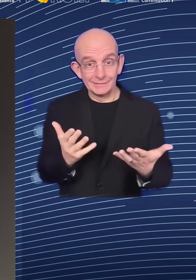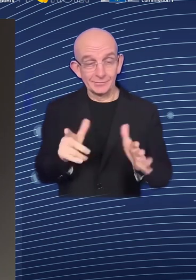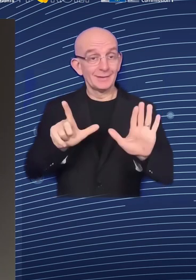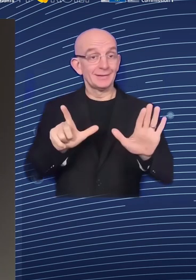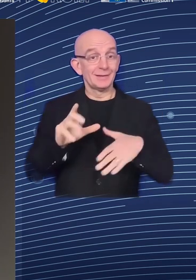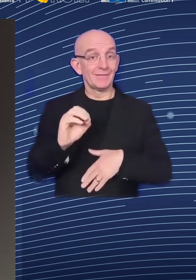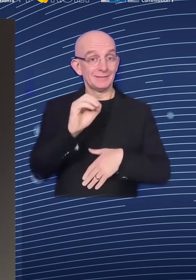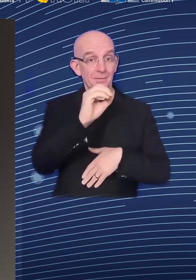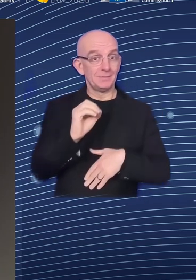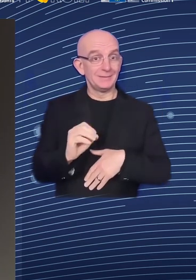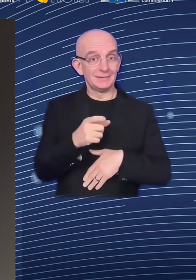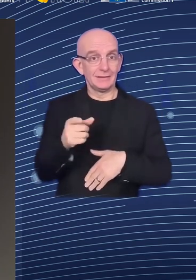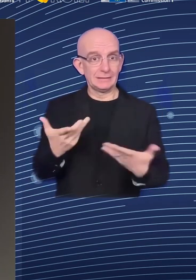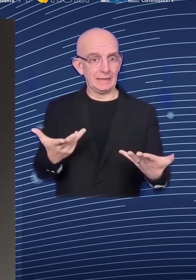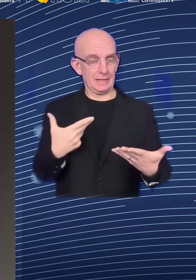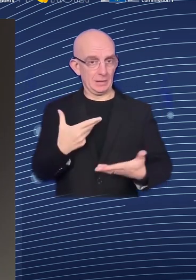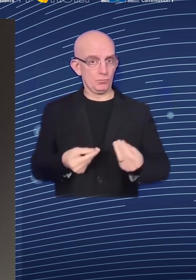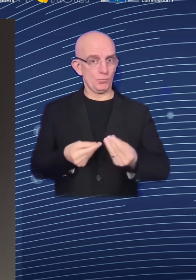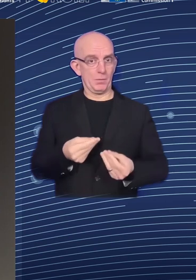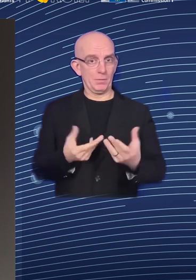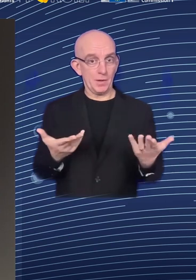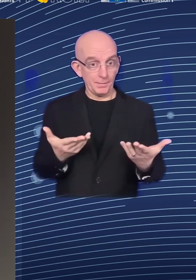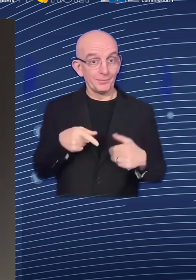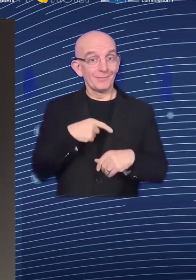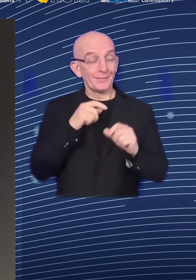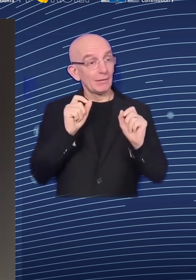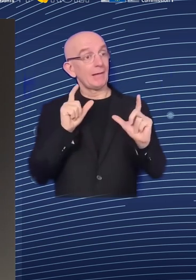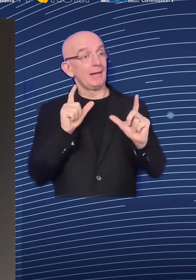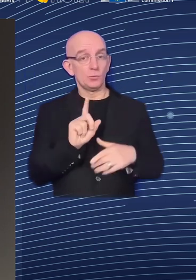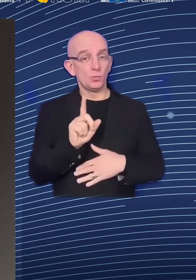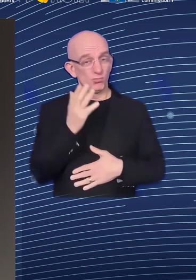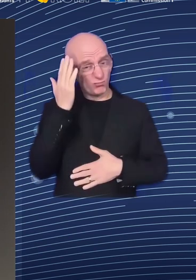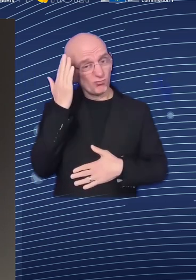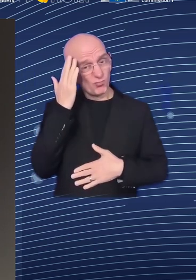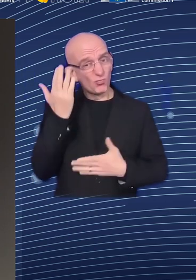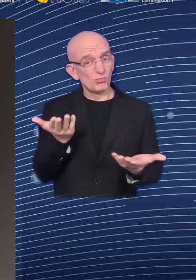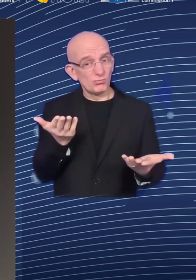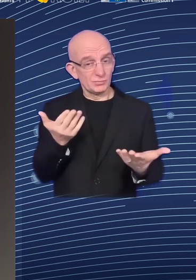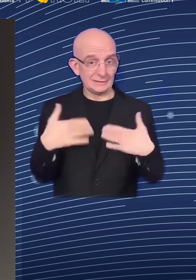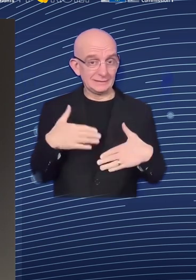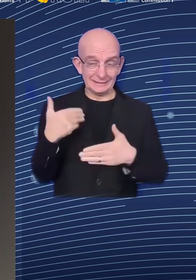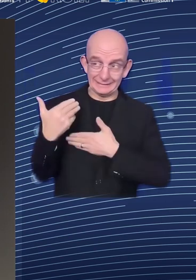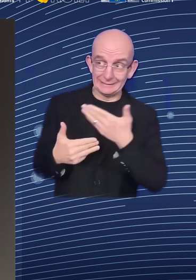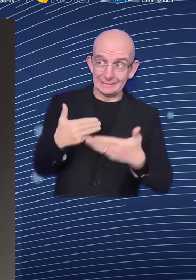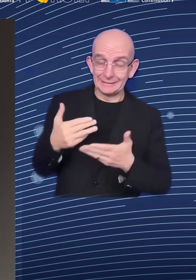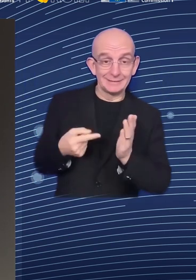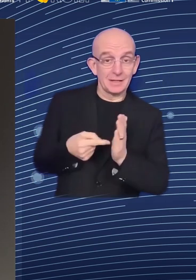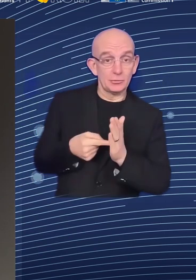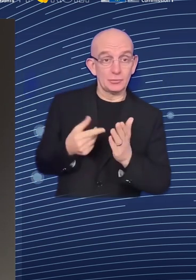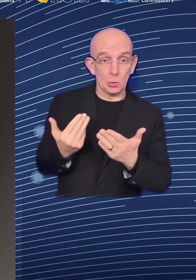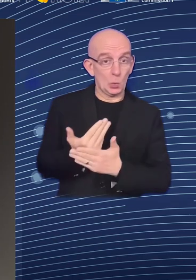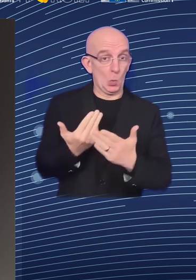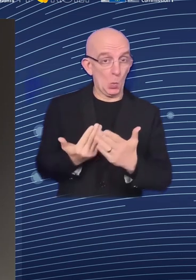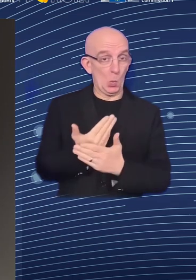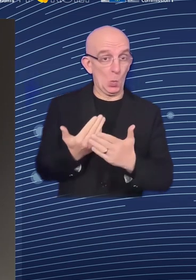they require a workforce with relevant skills. And currently, there are around 9.4 million ICT experts employed in the EU.